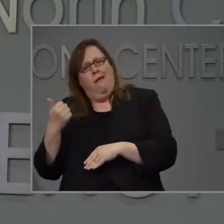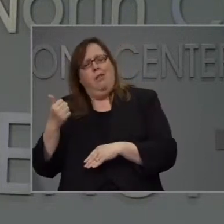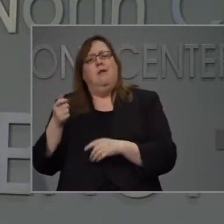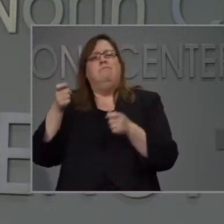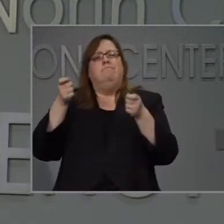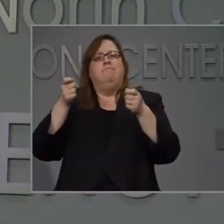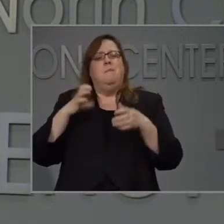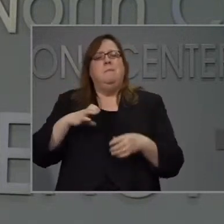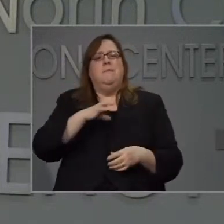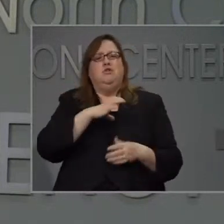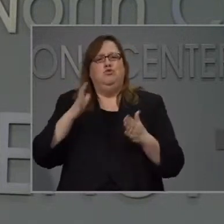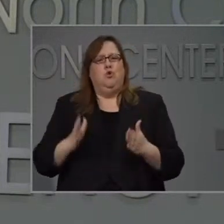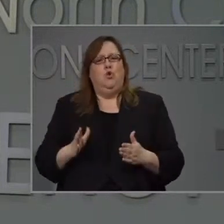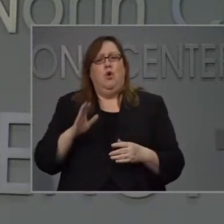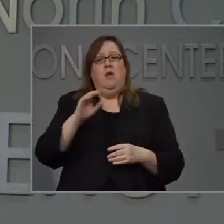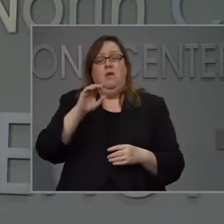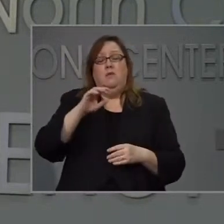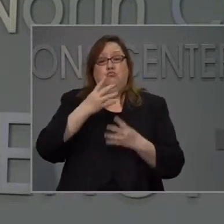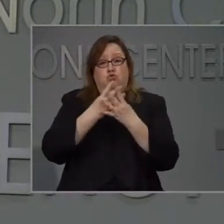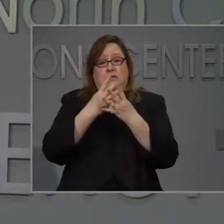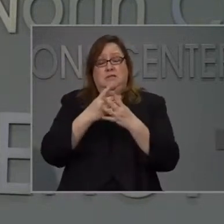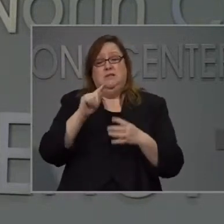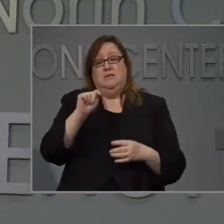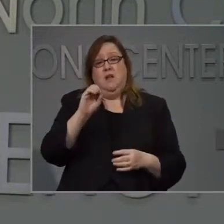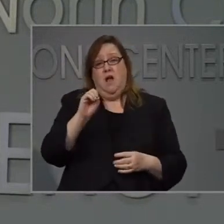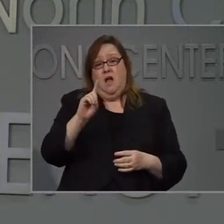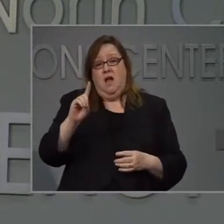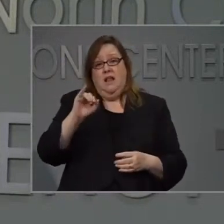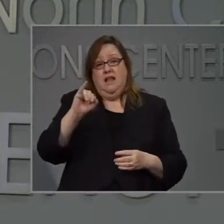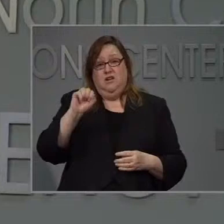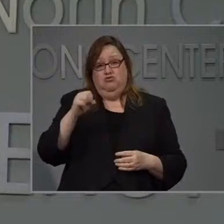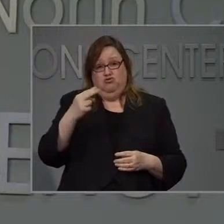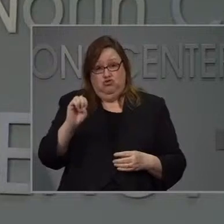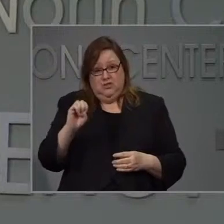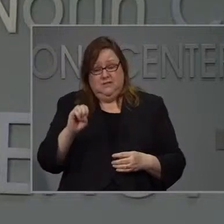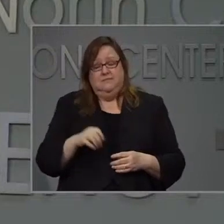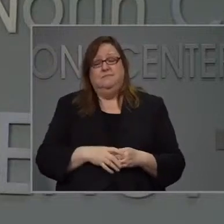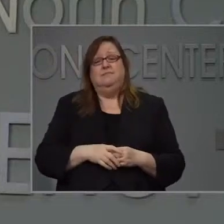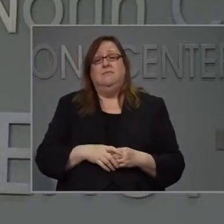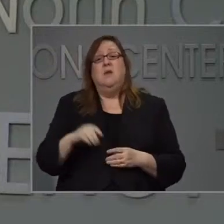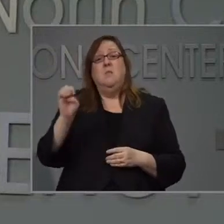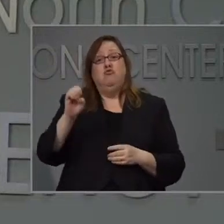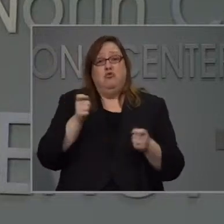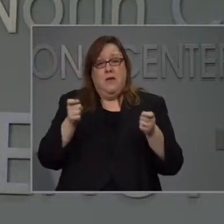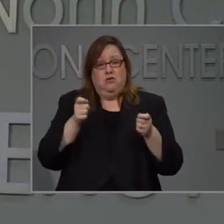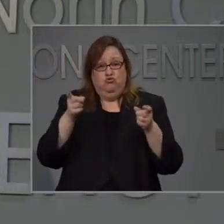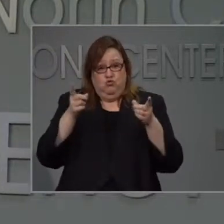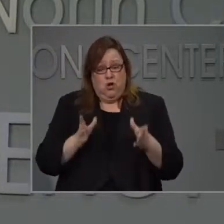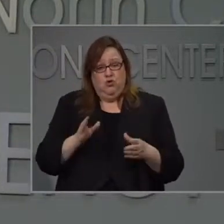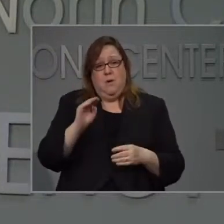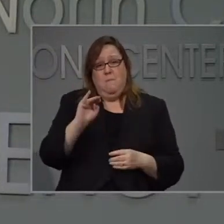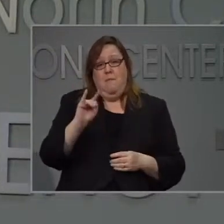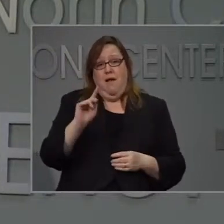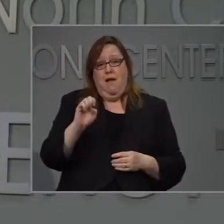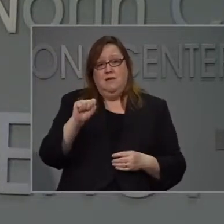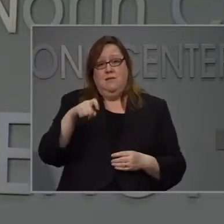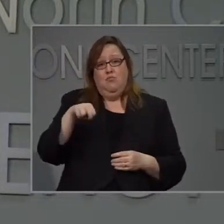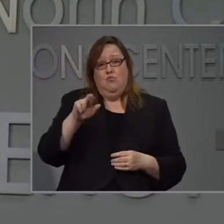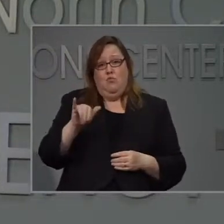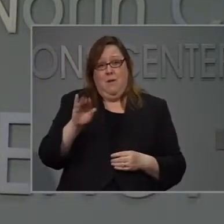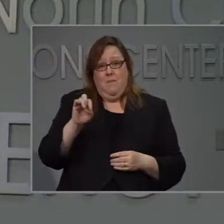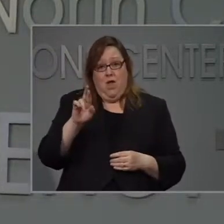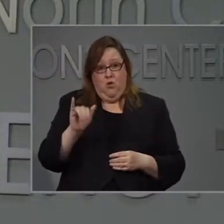Todd Ishii, our Emergency Management Director, Mike Sprayberry, and all of us will be available